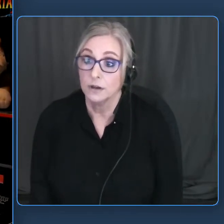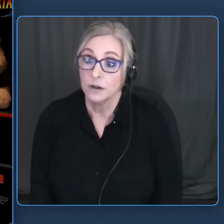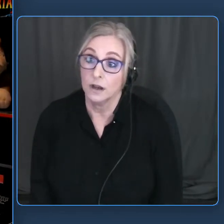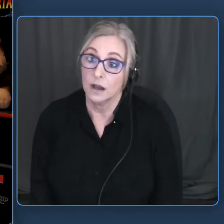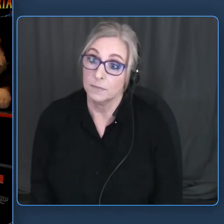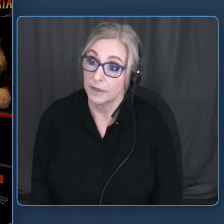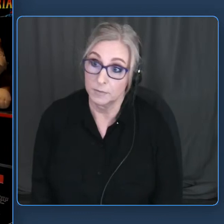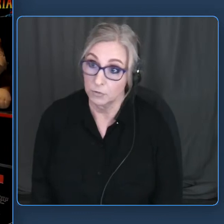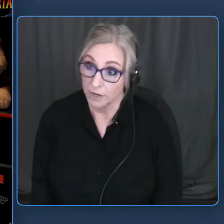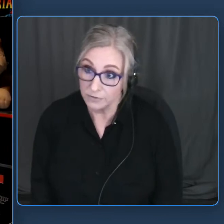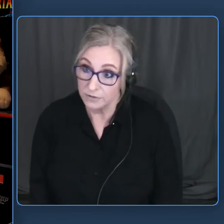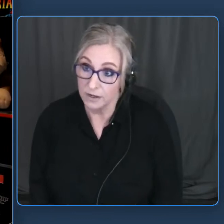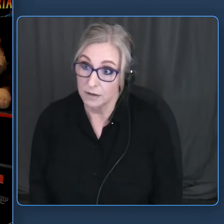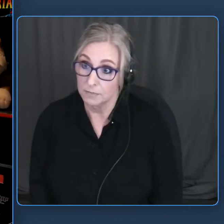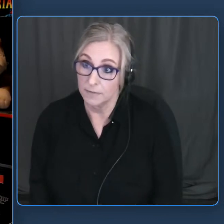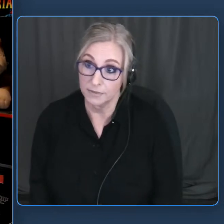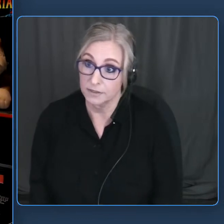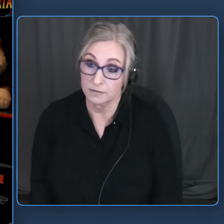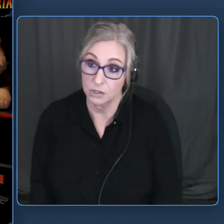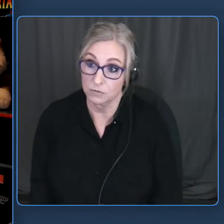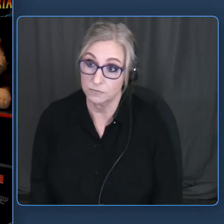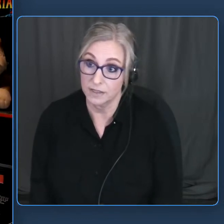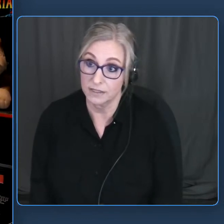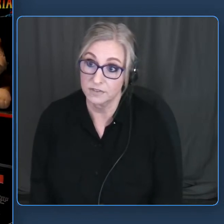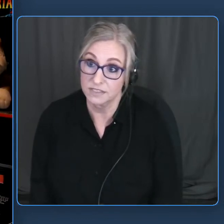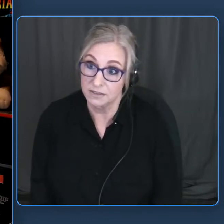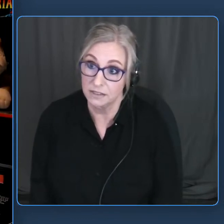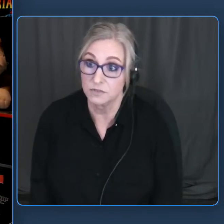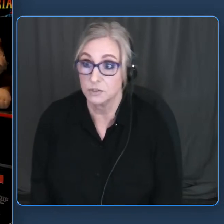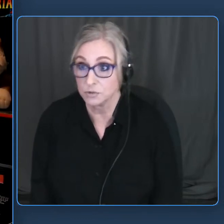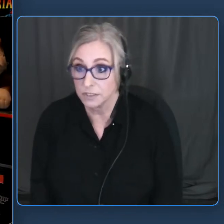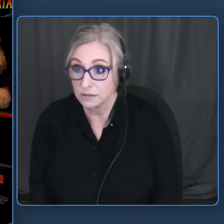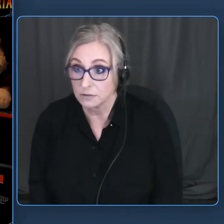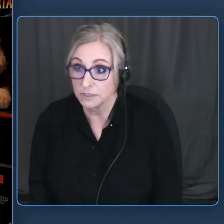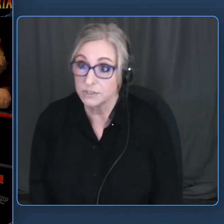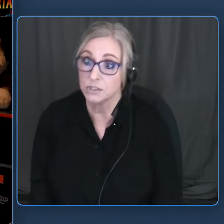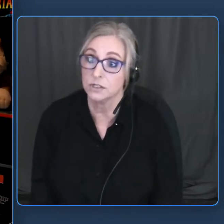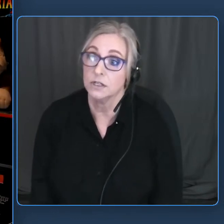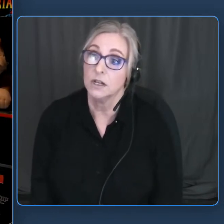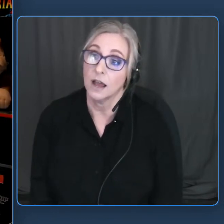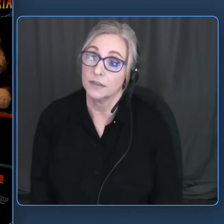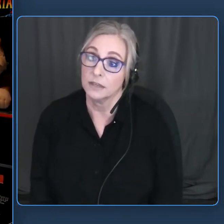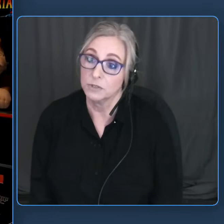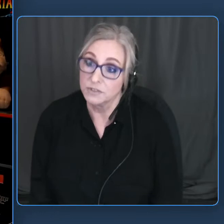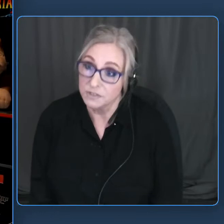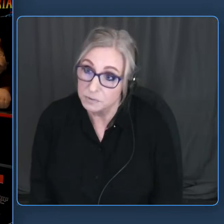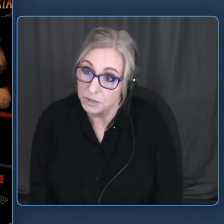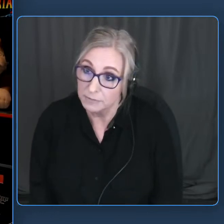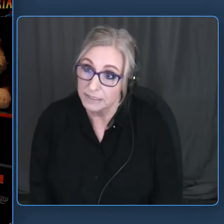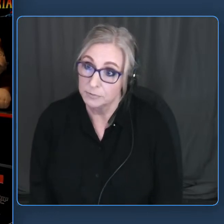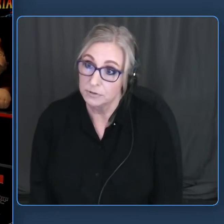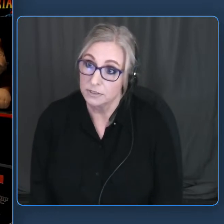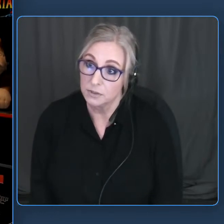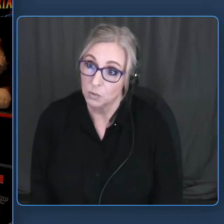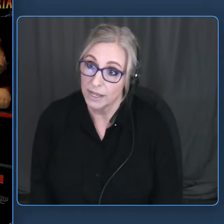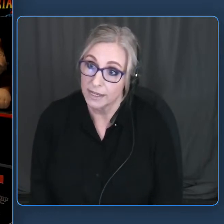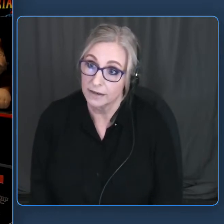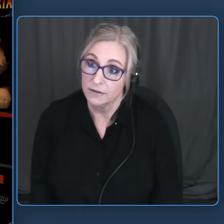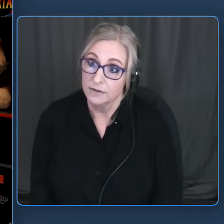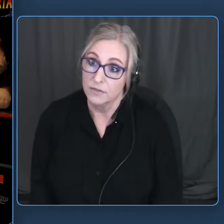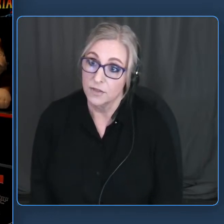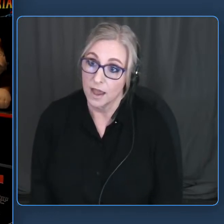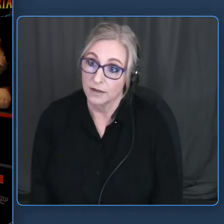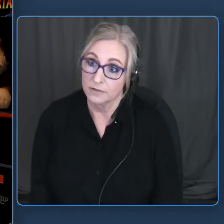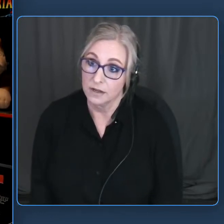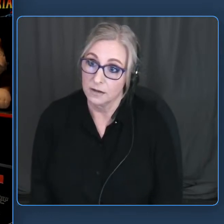cook, that would be great. I think they can see things visually a little easier. I think it would assist blind people in a